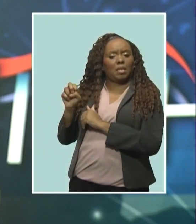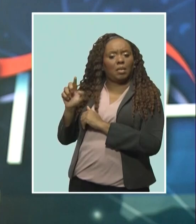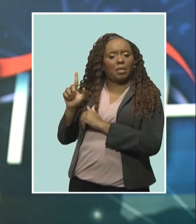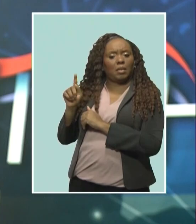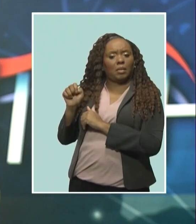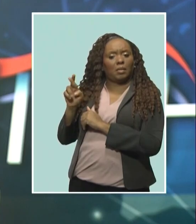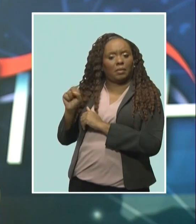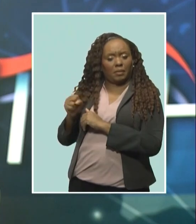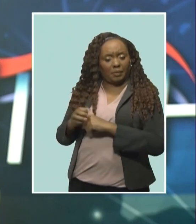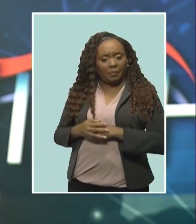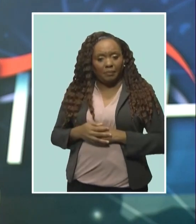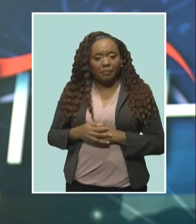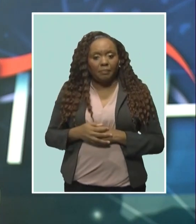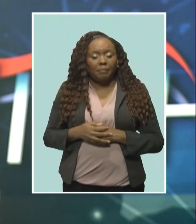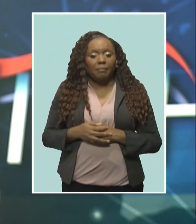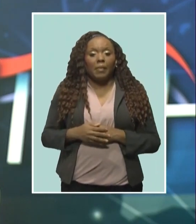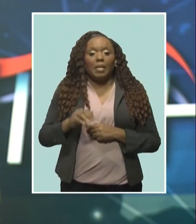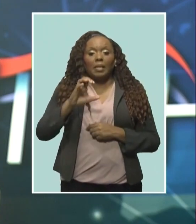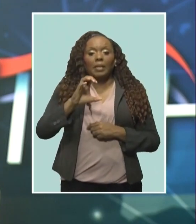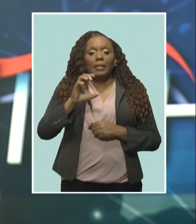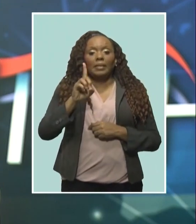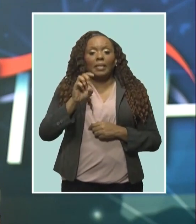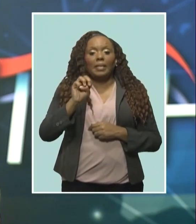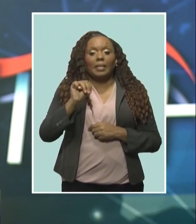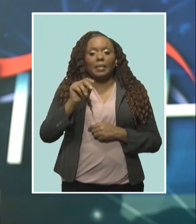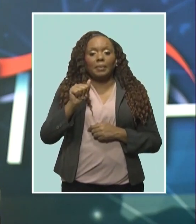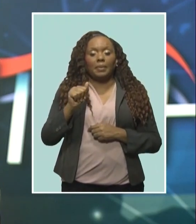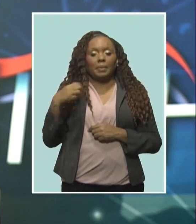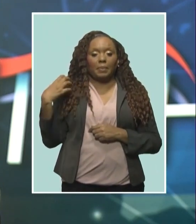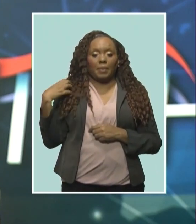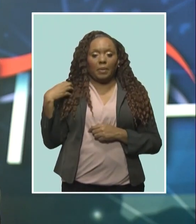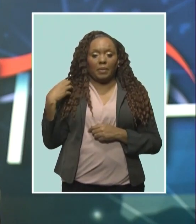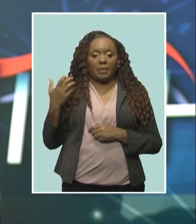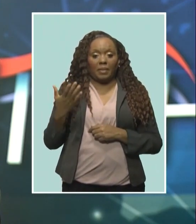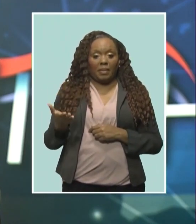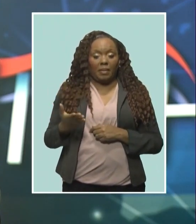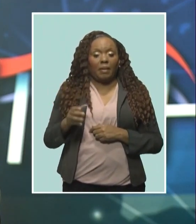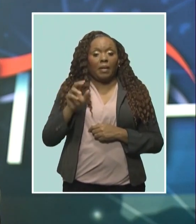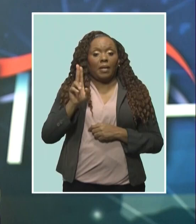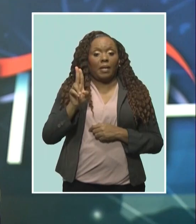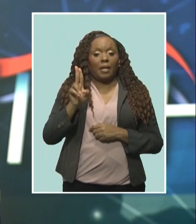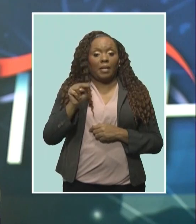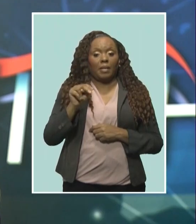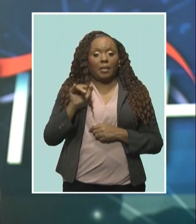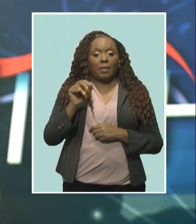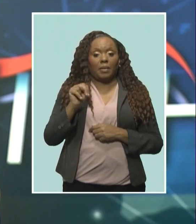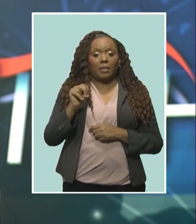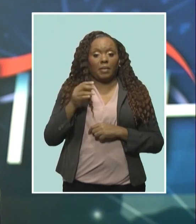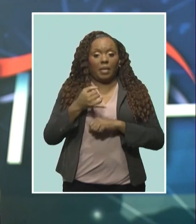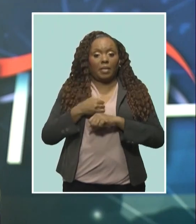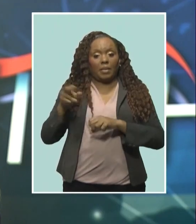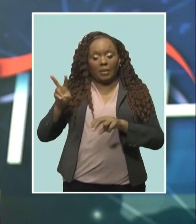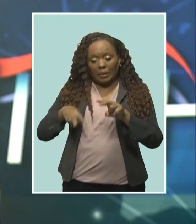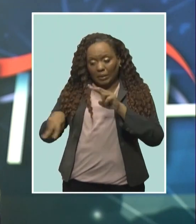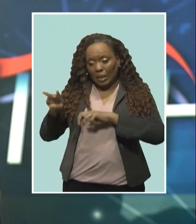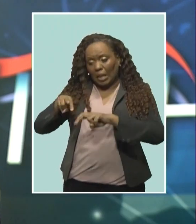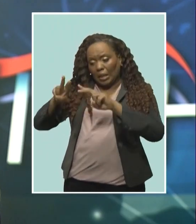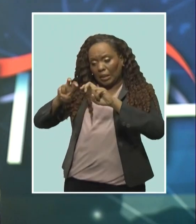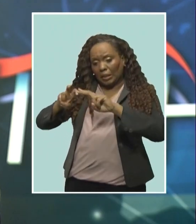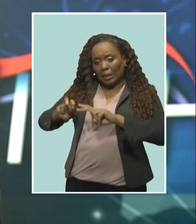Emergency Management Agency, SEDIMA, Elizabeth Riley, who is on the ground at Union Island doing assessments, gives an